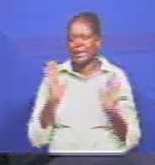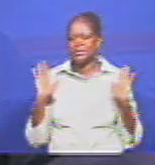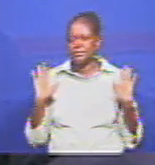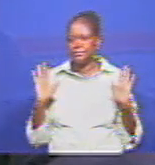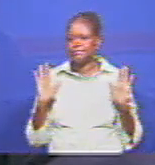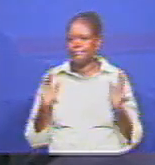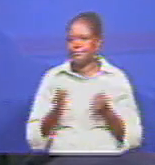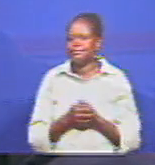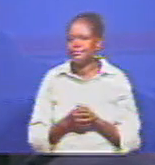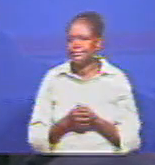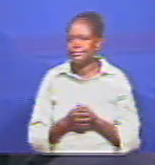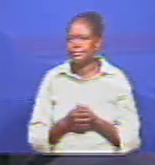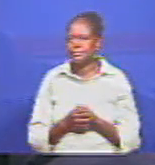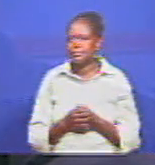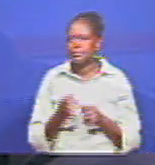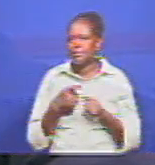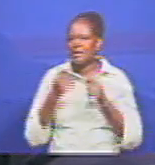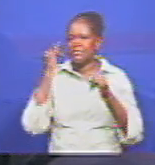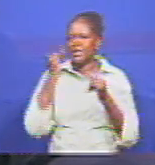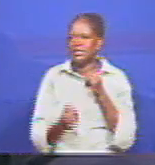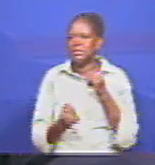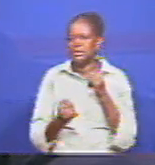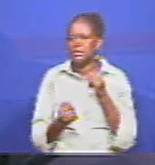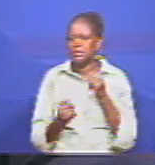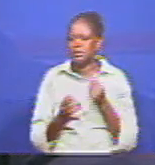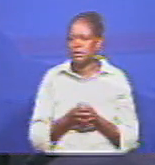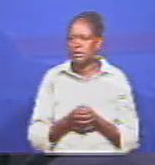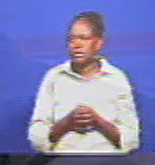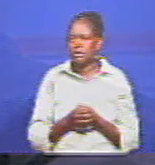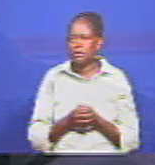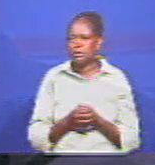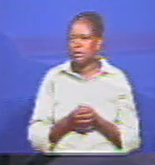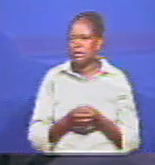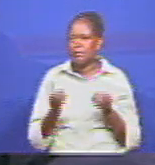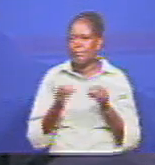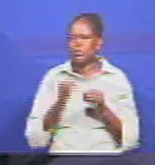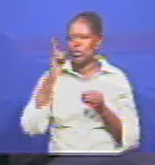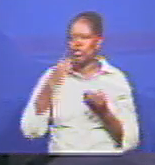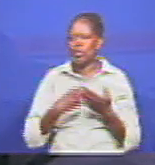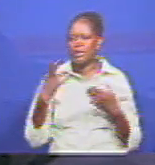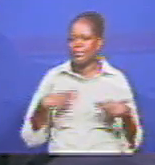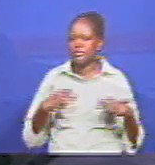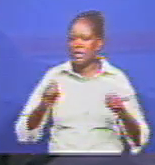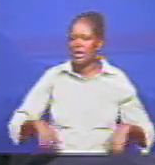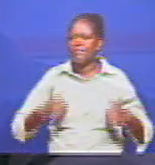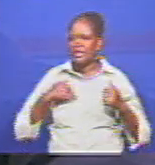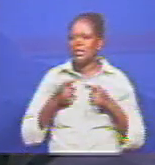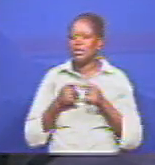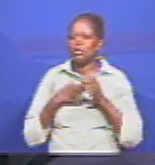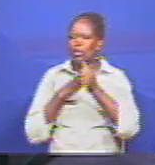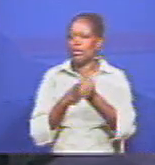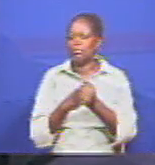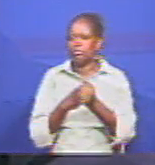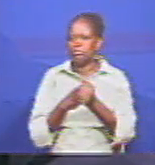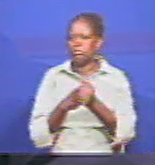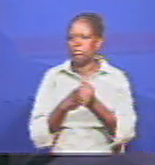to do. Mm-hmm. So, but finally I met one holy man in my life. Yes. Who directed me